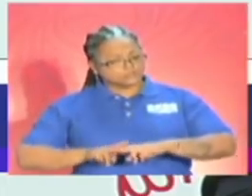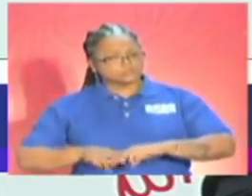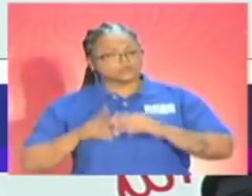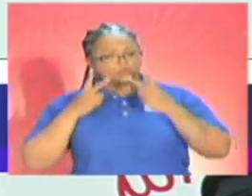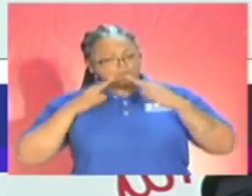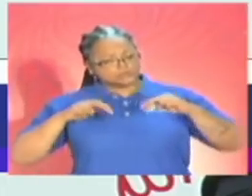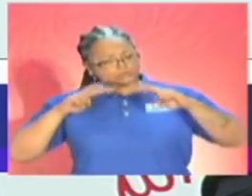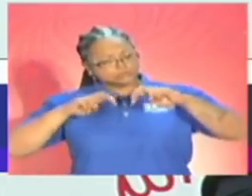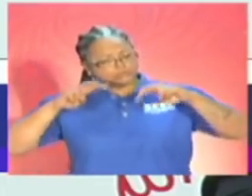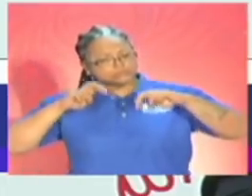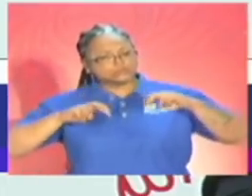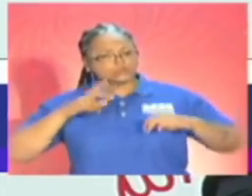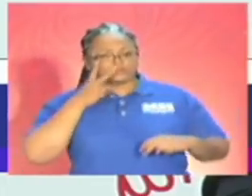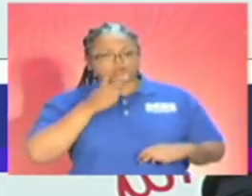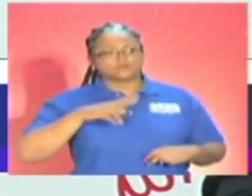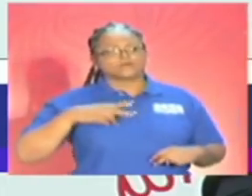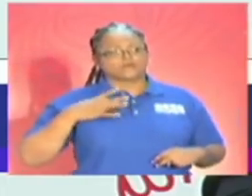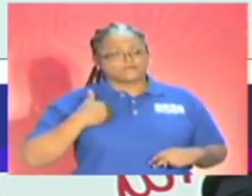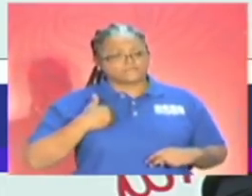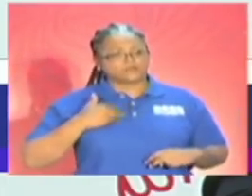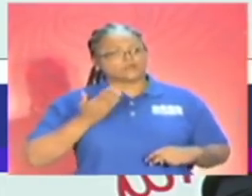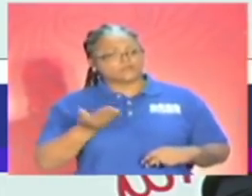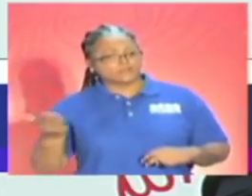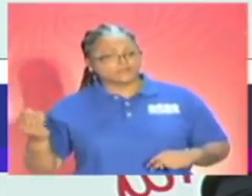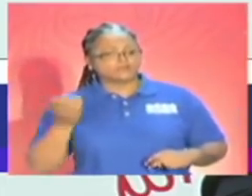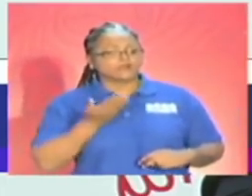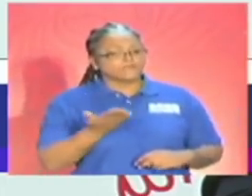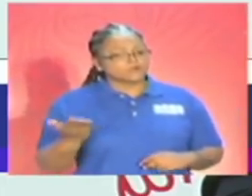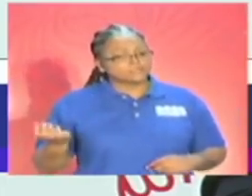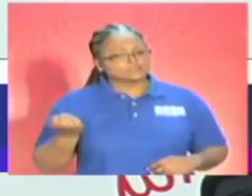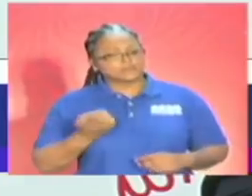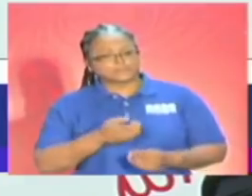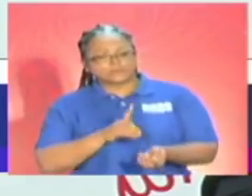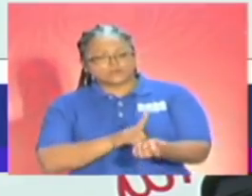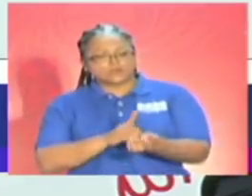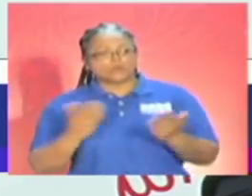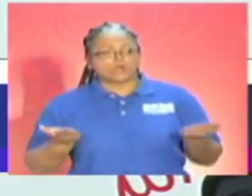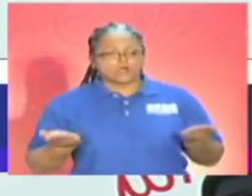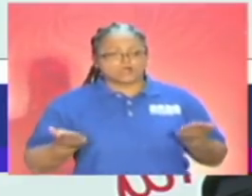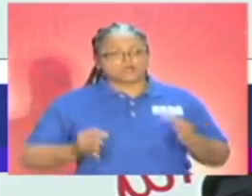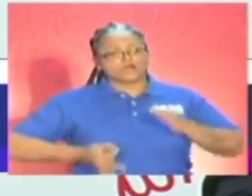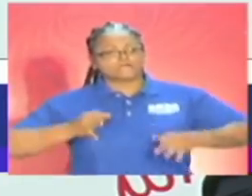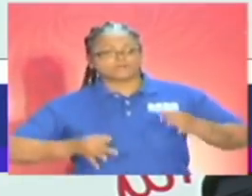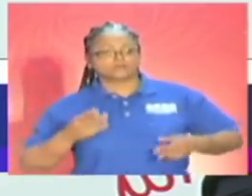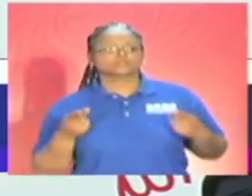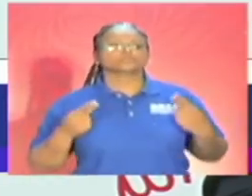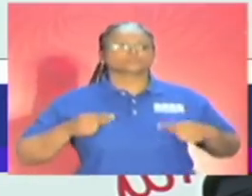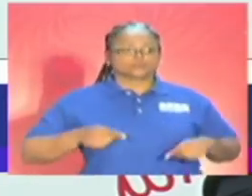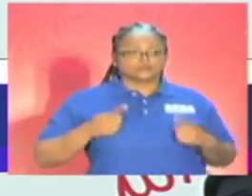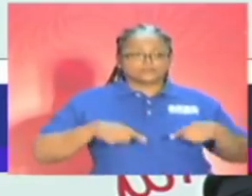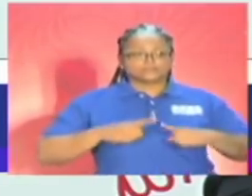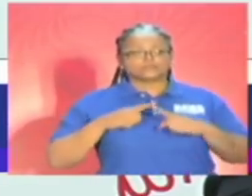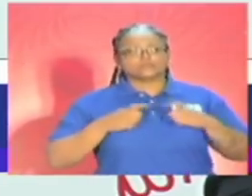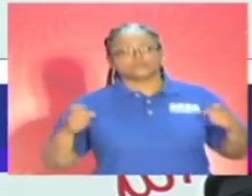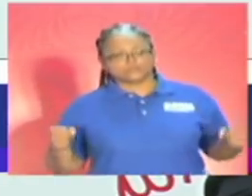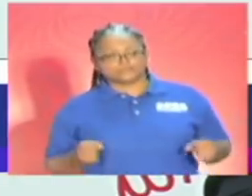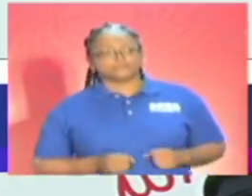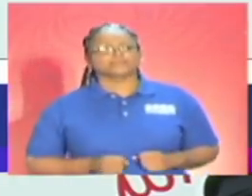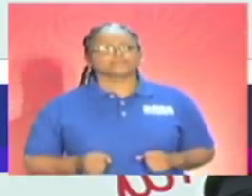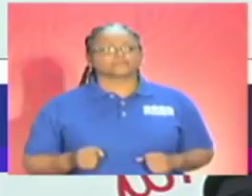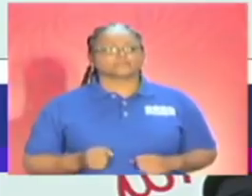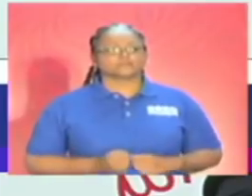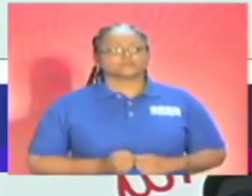have the medications, the doctors know what to do, what to give in case of these reactions. And most of them, they are mild reactions in terms